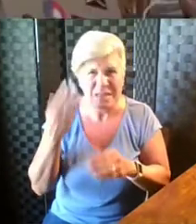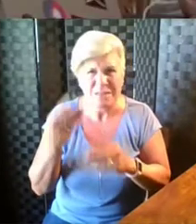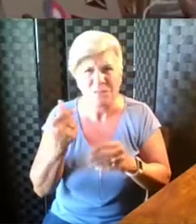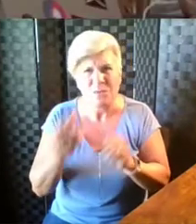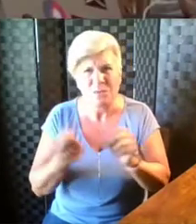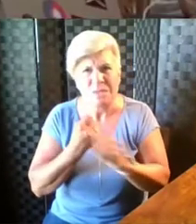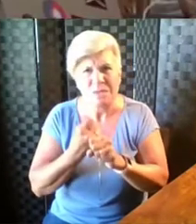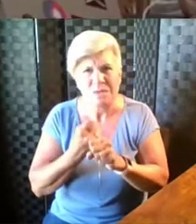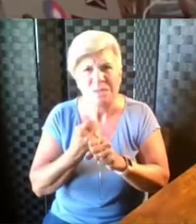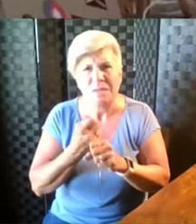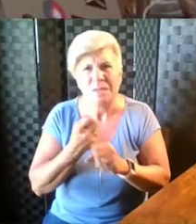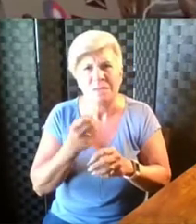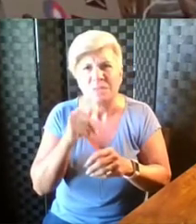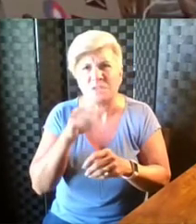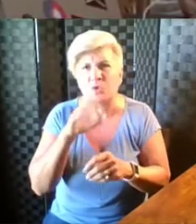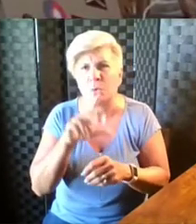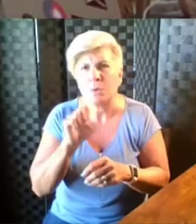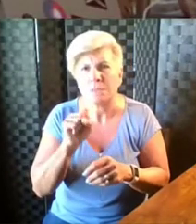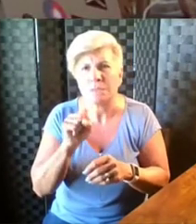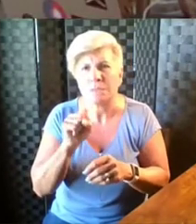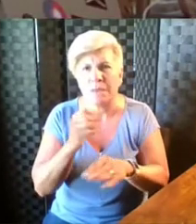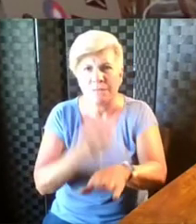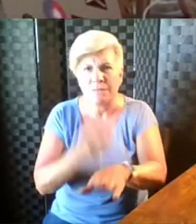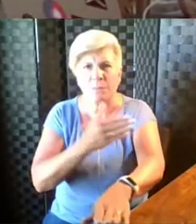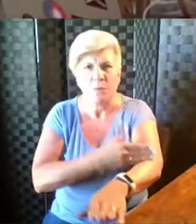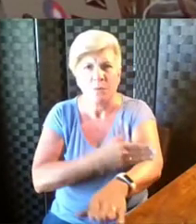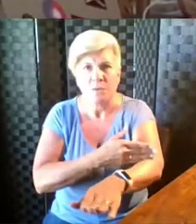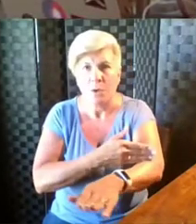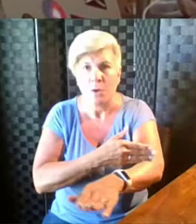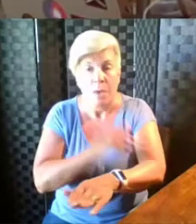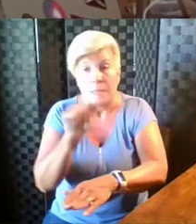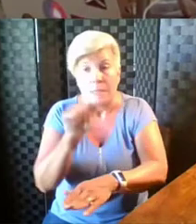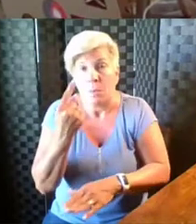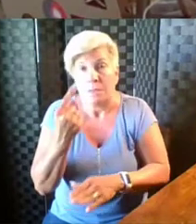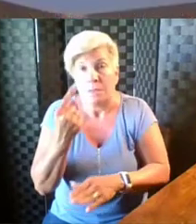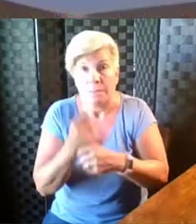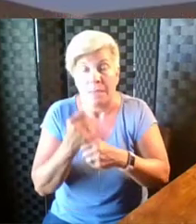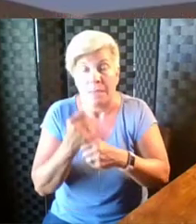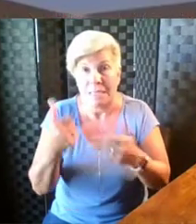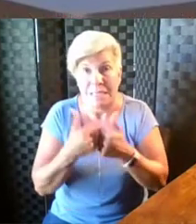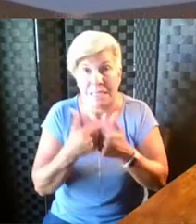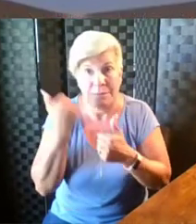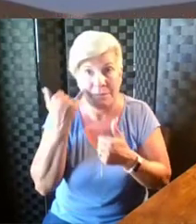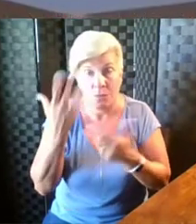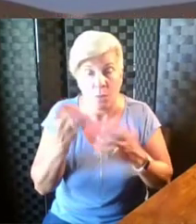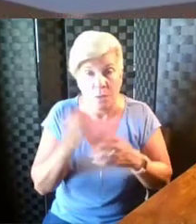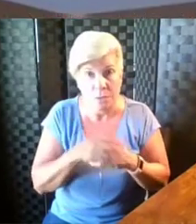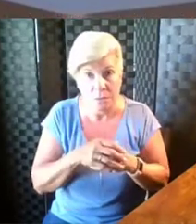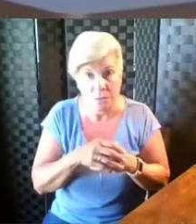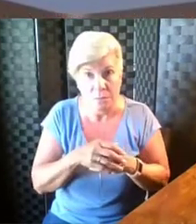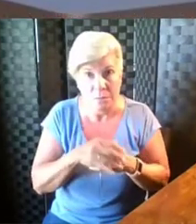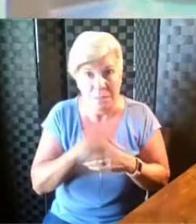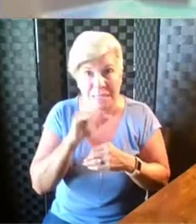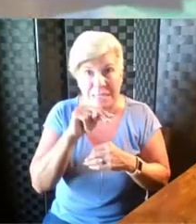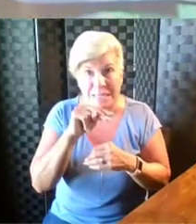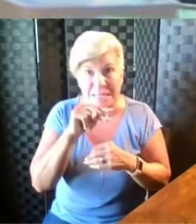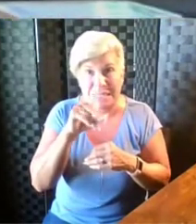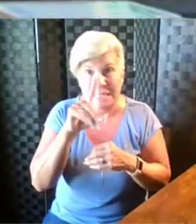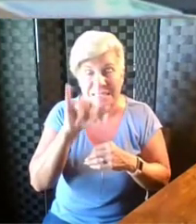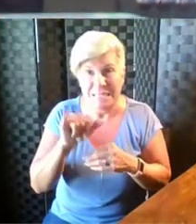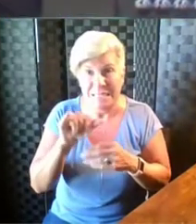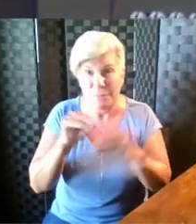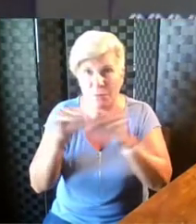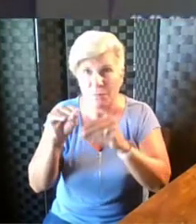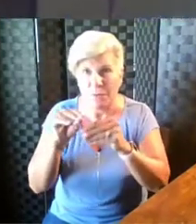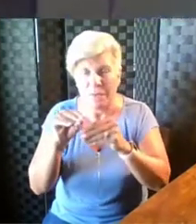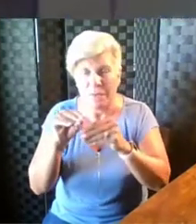years, the tools have gotten so much better to the point where pretty much anybody can sit down and make a game if they want to. An indie movement has emerged in